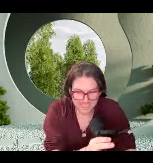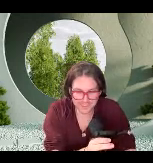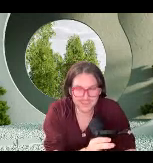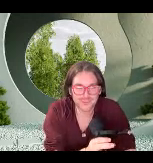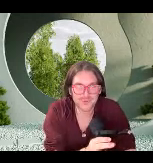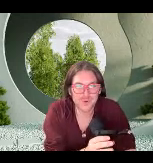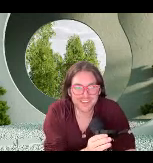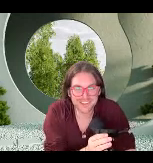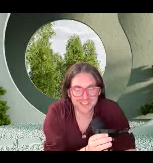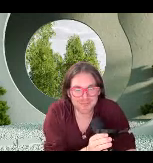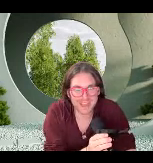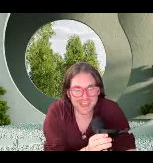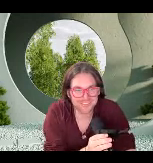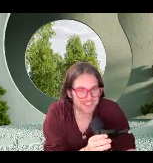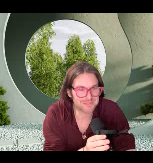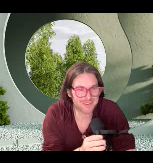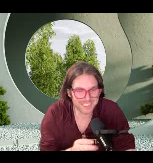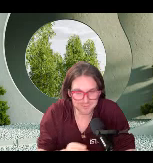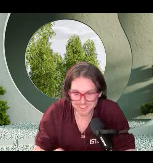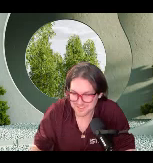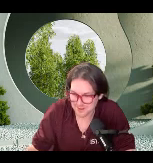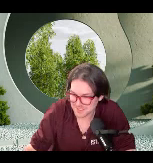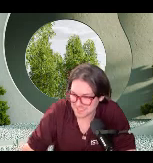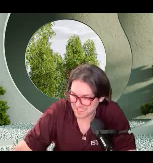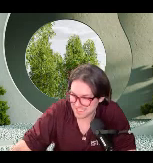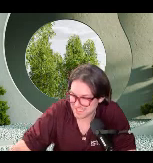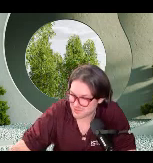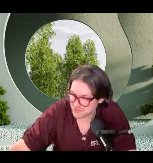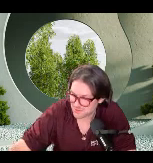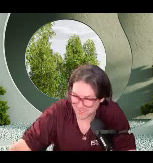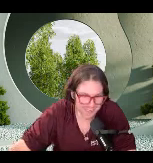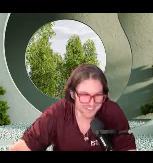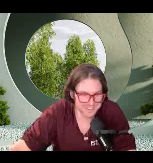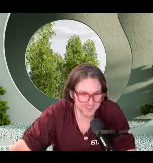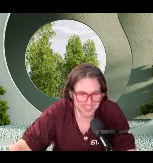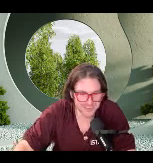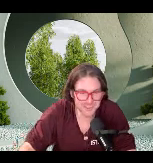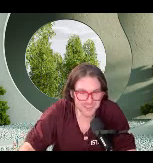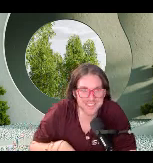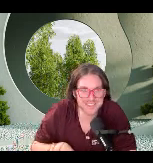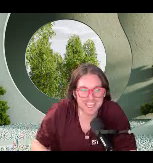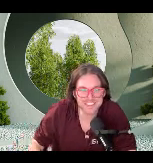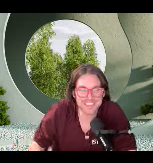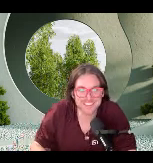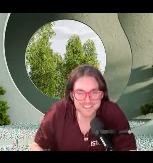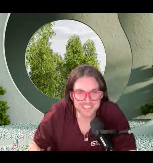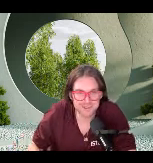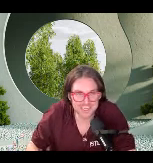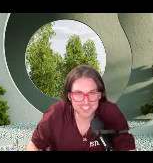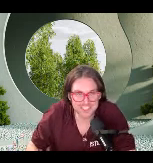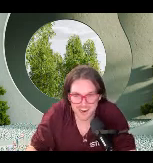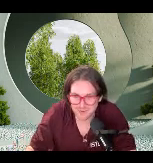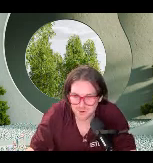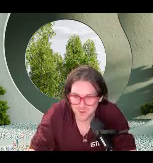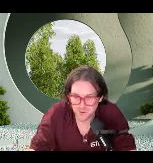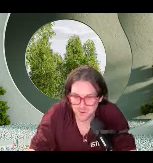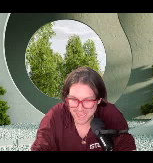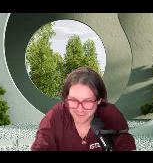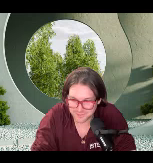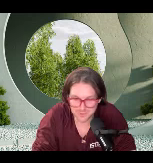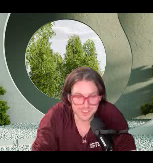All righty. Welcome, everybody. We are so excited that you are joining us. If you're joining this asynchronously,